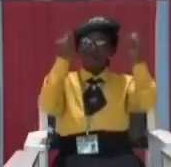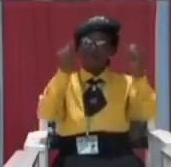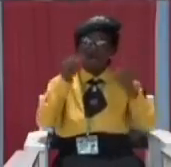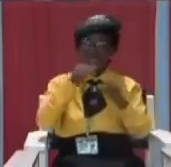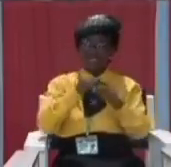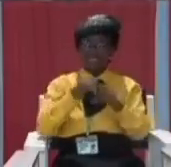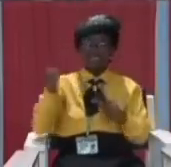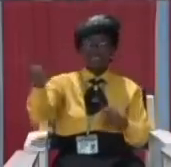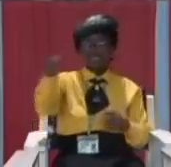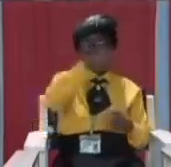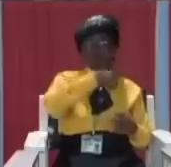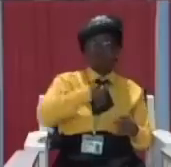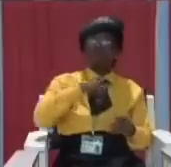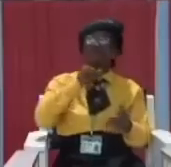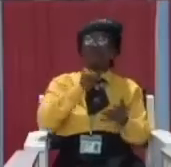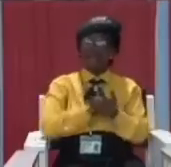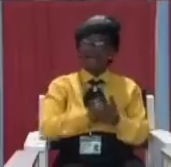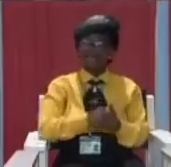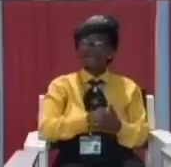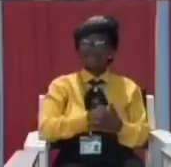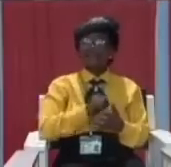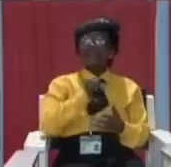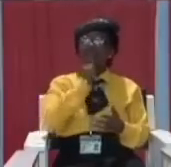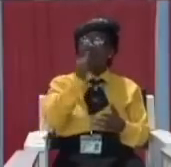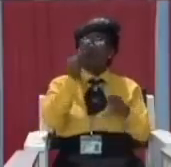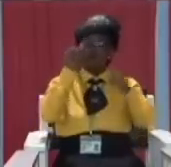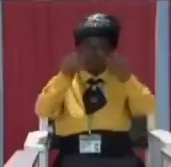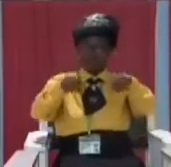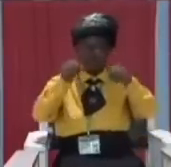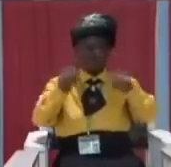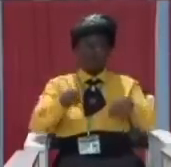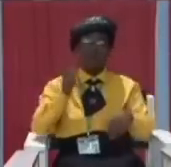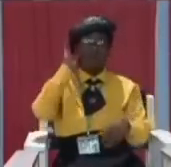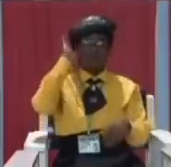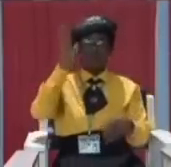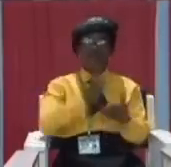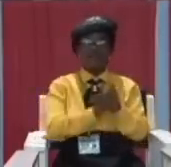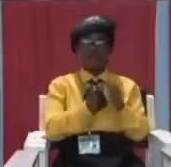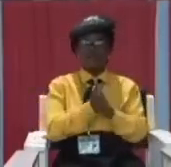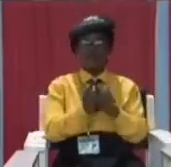that the impossible will become easily possible.